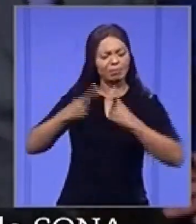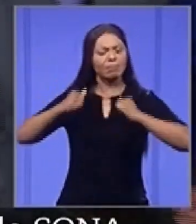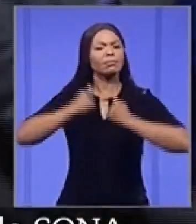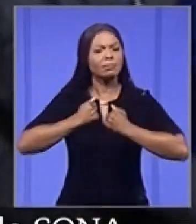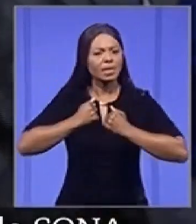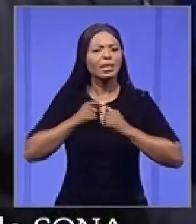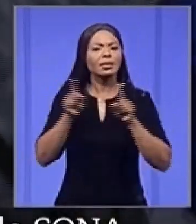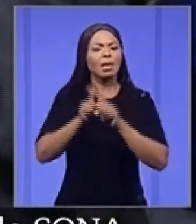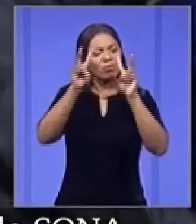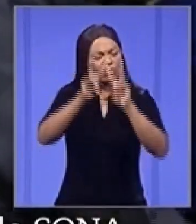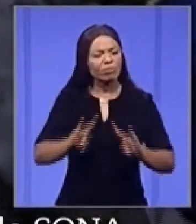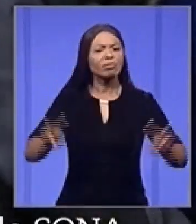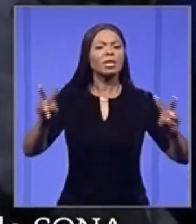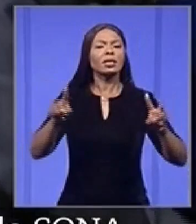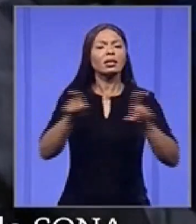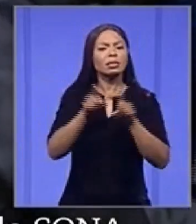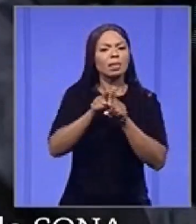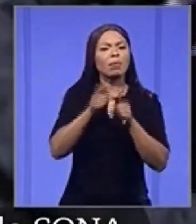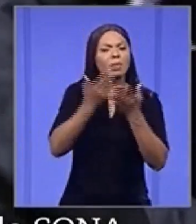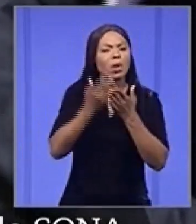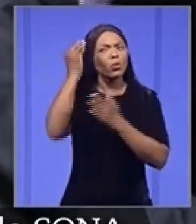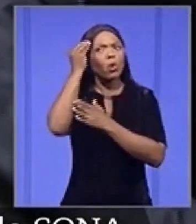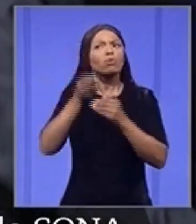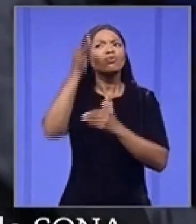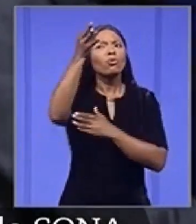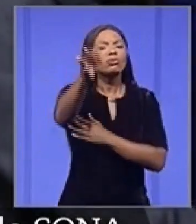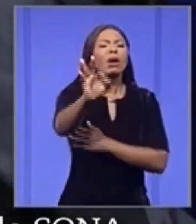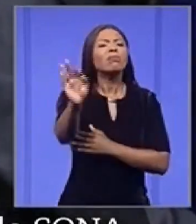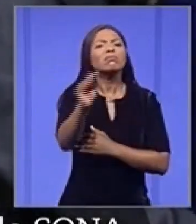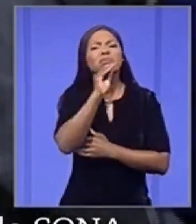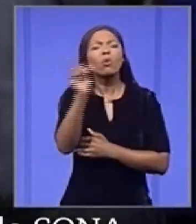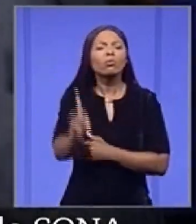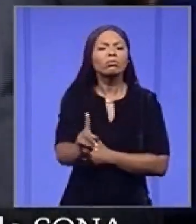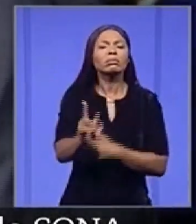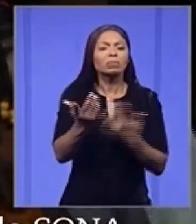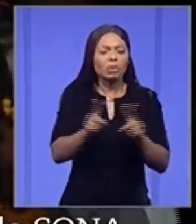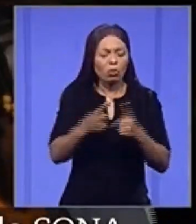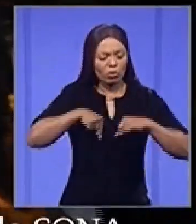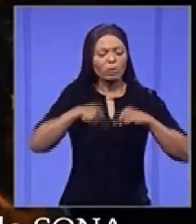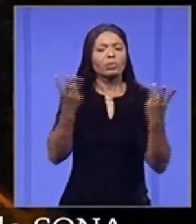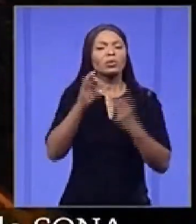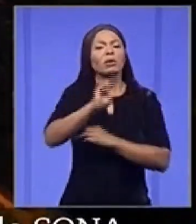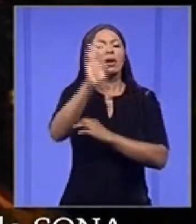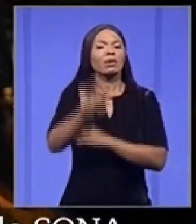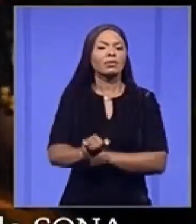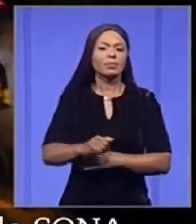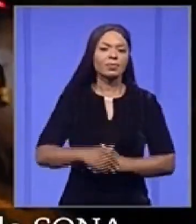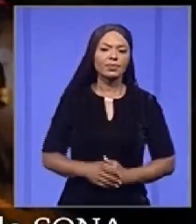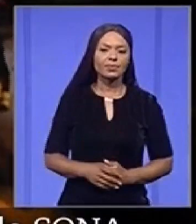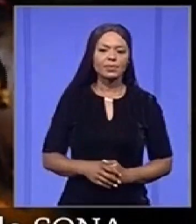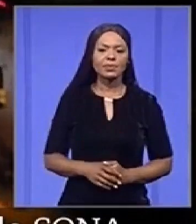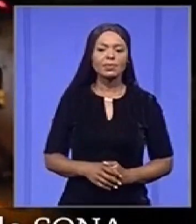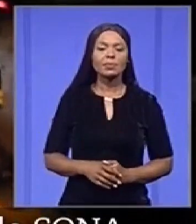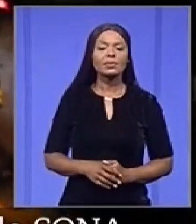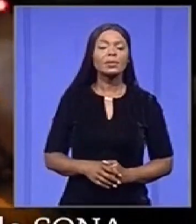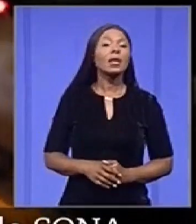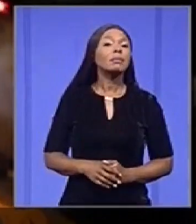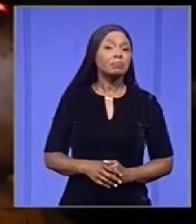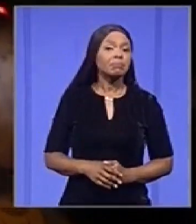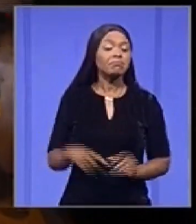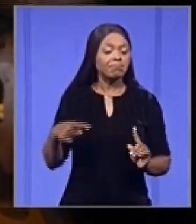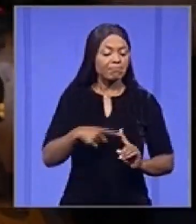le khotso le tsebello ya gore pele mo re yang gona re emele eng bjalo ka batho ba South Africa. Polelo ya mo president le gone e bontshitse